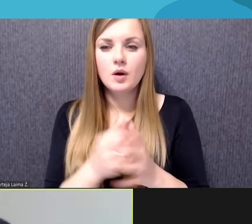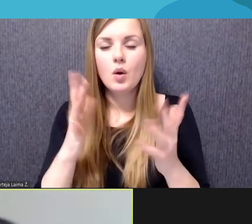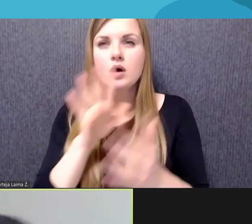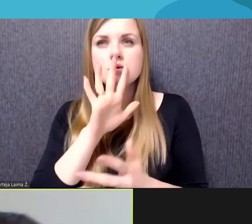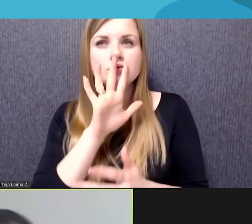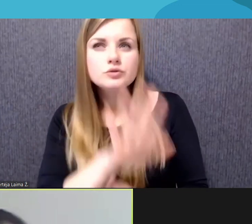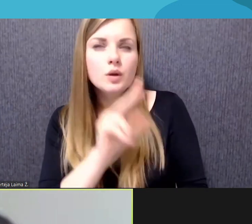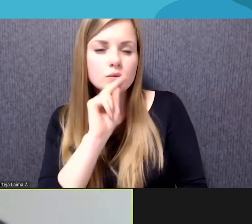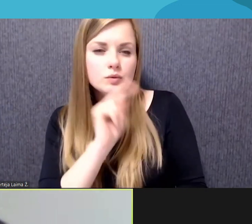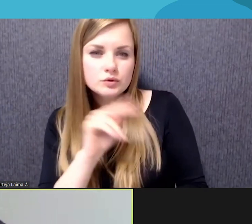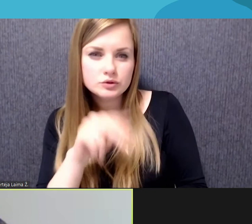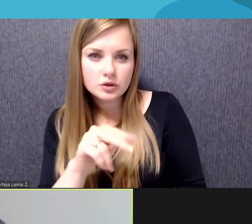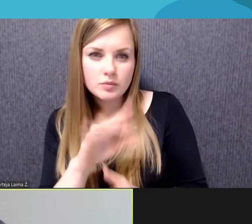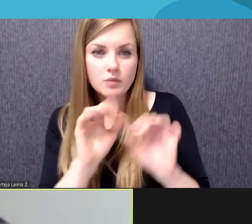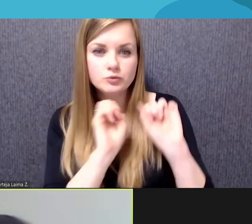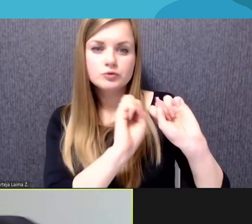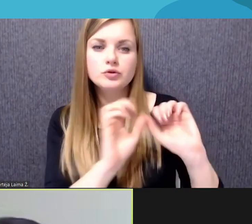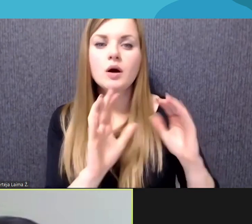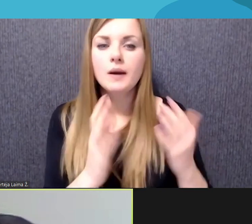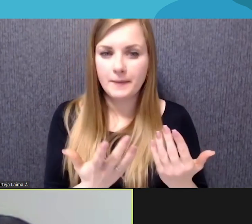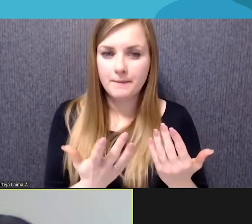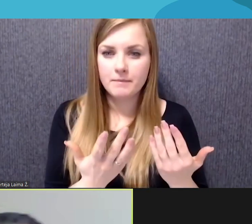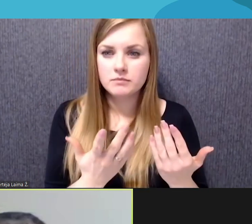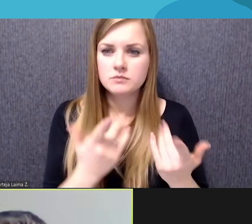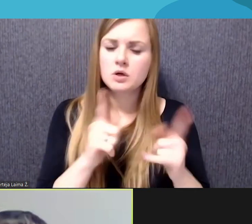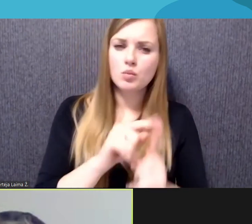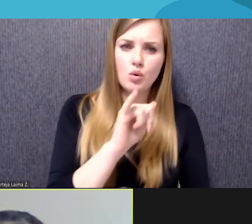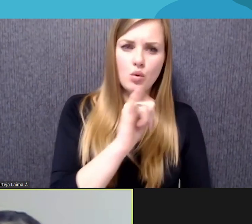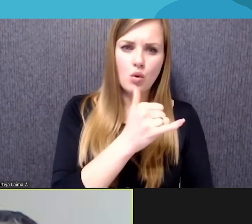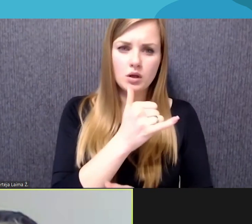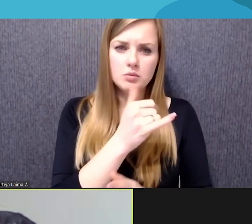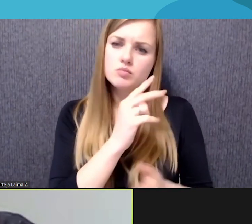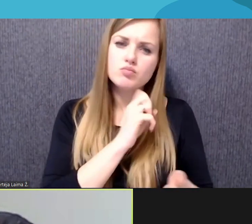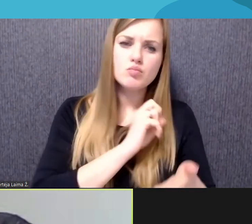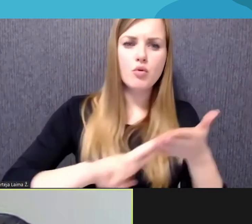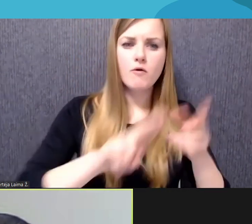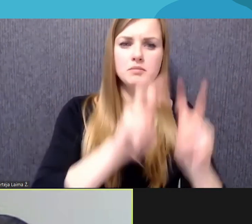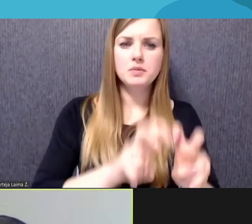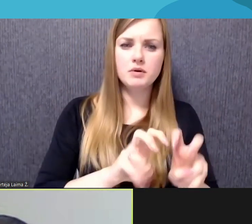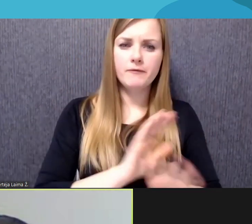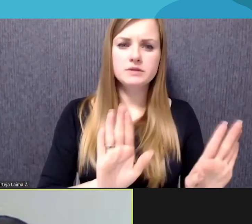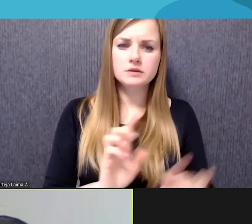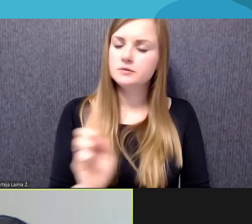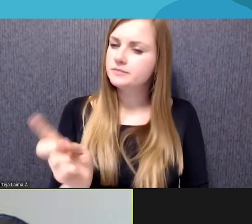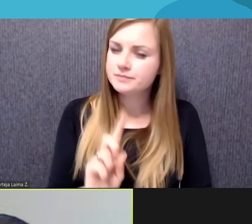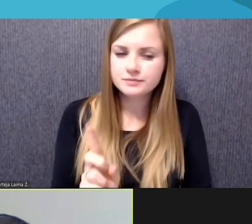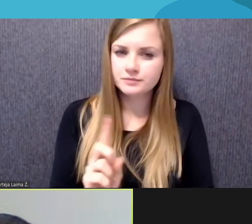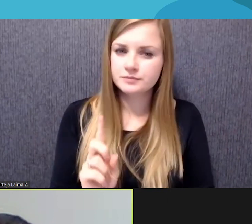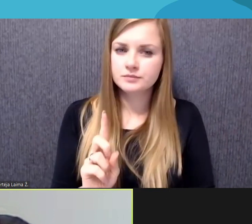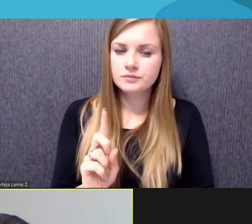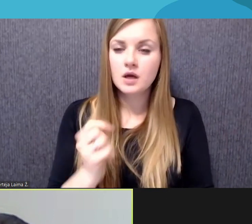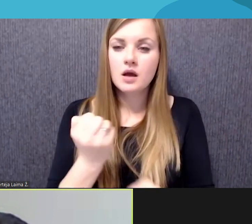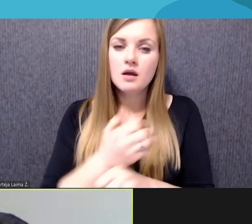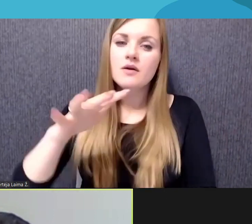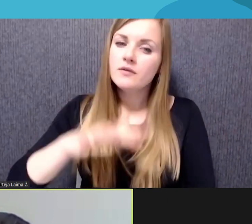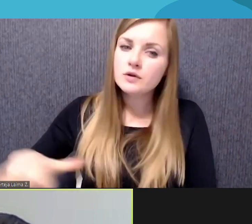few issues. The prevention of hate crimes is not only